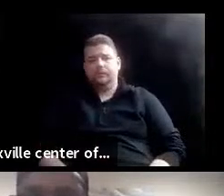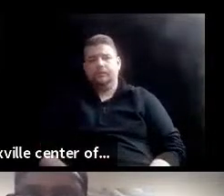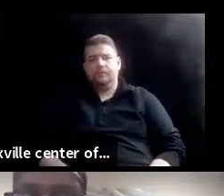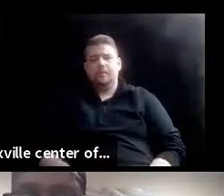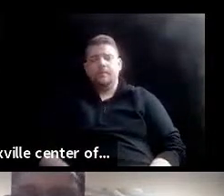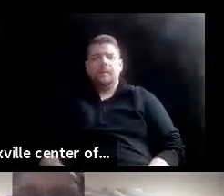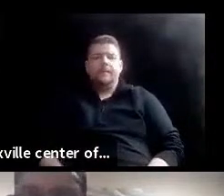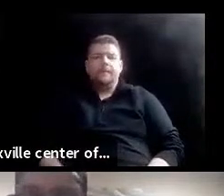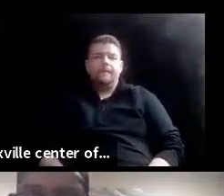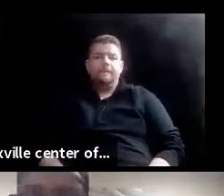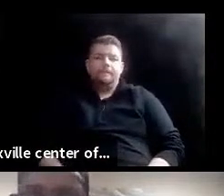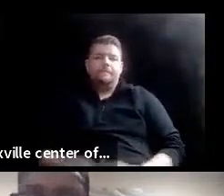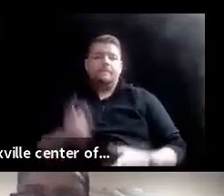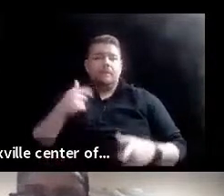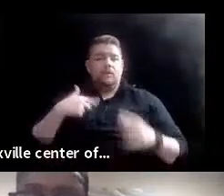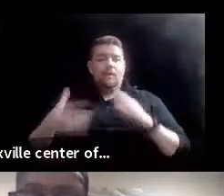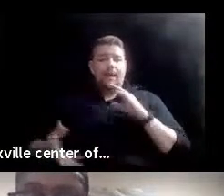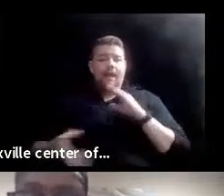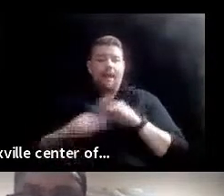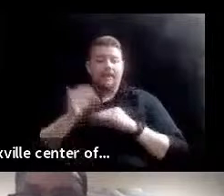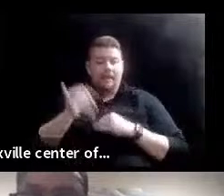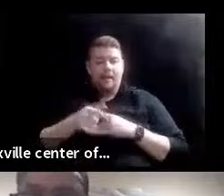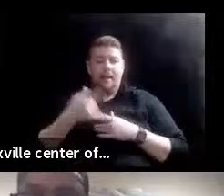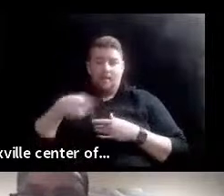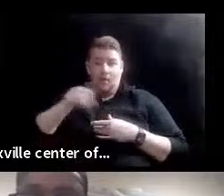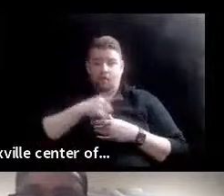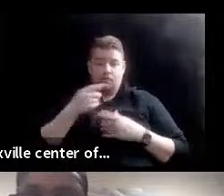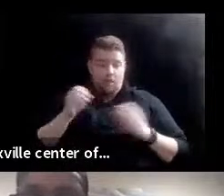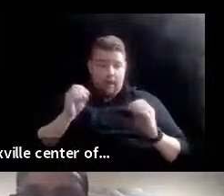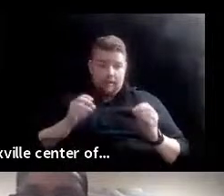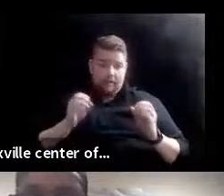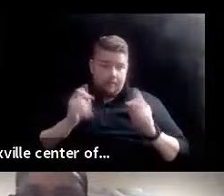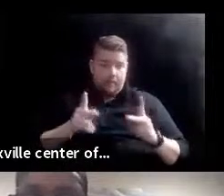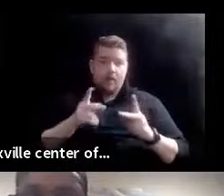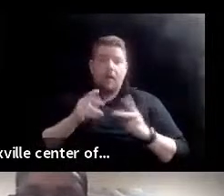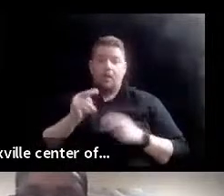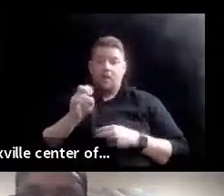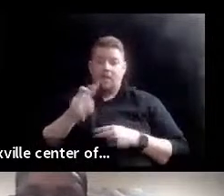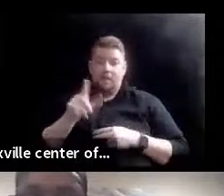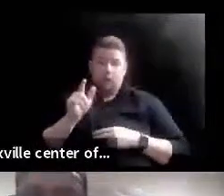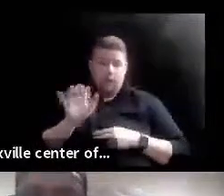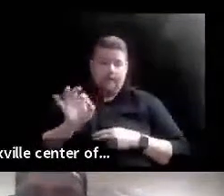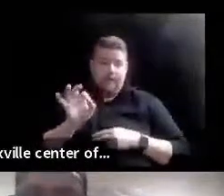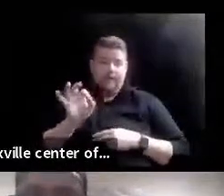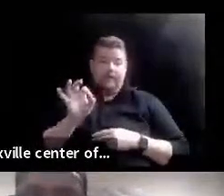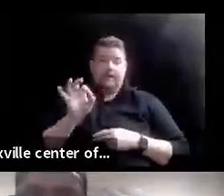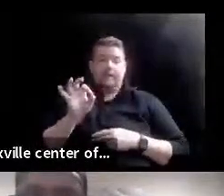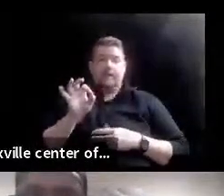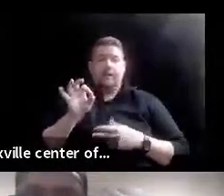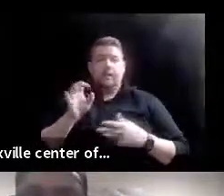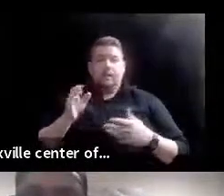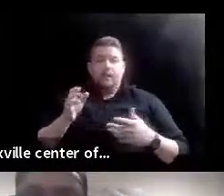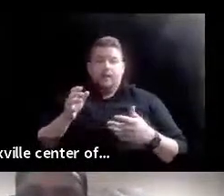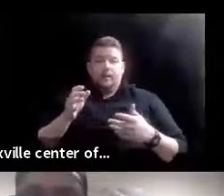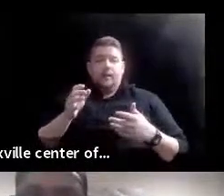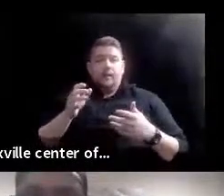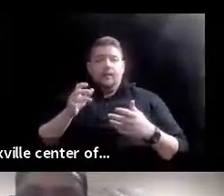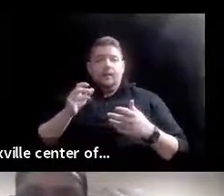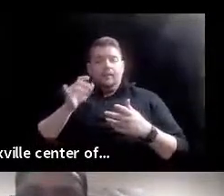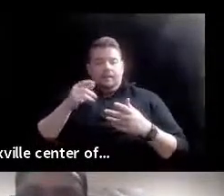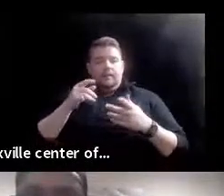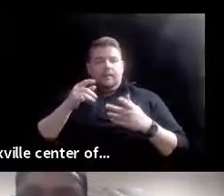And I'd just like to add to that. I don't know if you guys did get a chance. It's the one from November 29th, but the degree